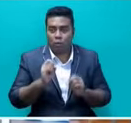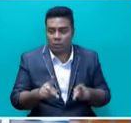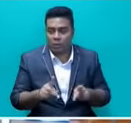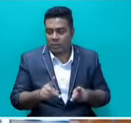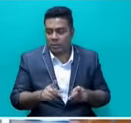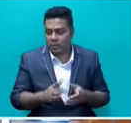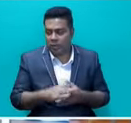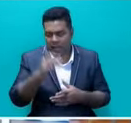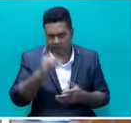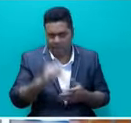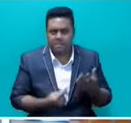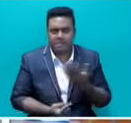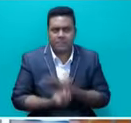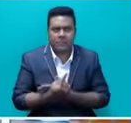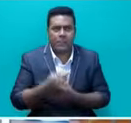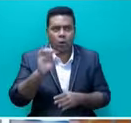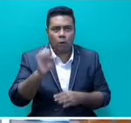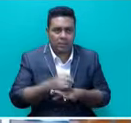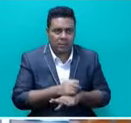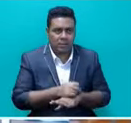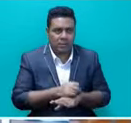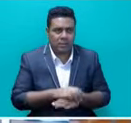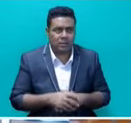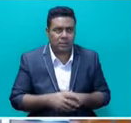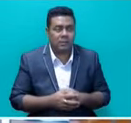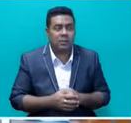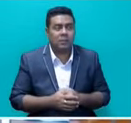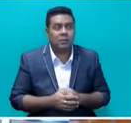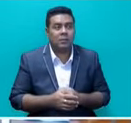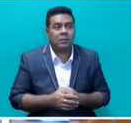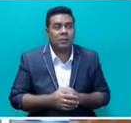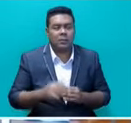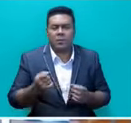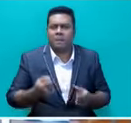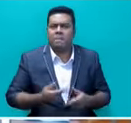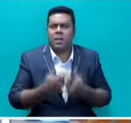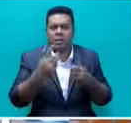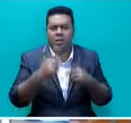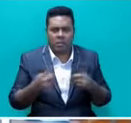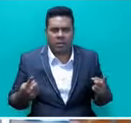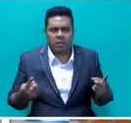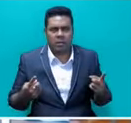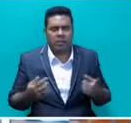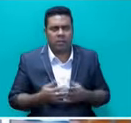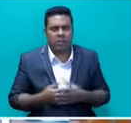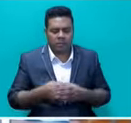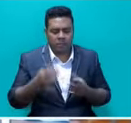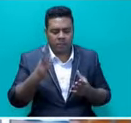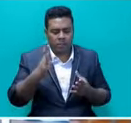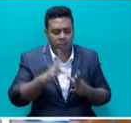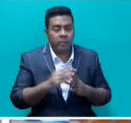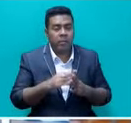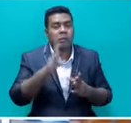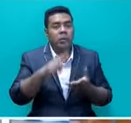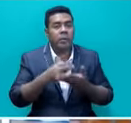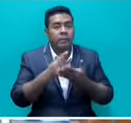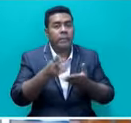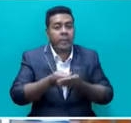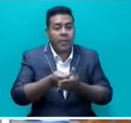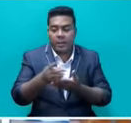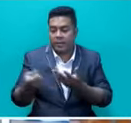has happened in overseas. We've seen in USA, identity theft is a big thing. Whether for the issues of social welfare